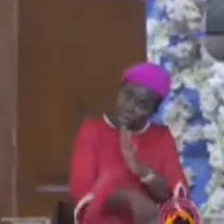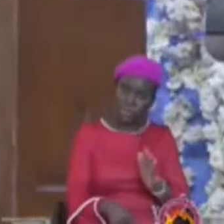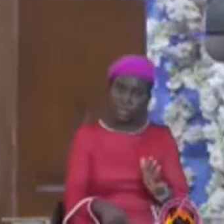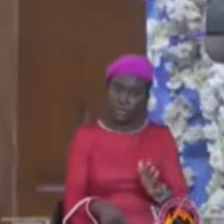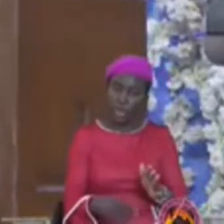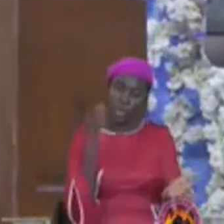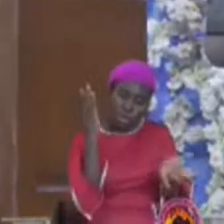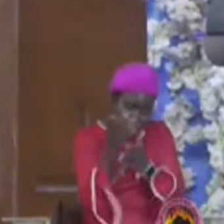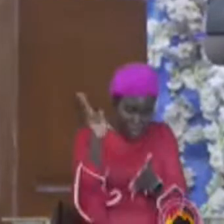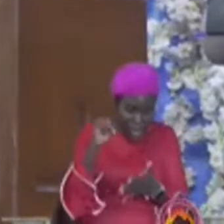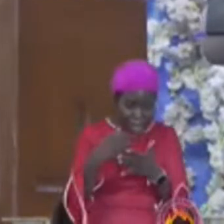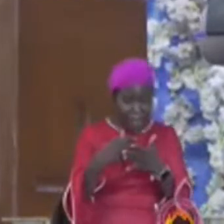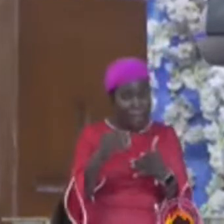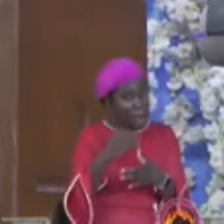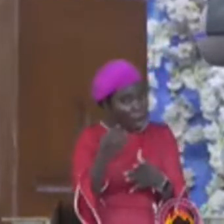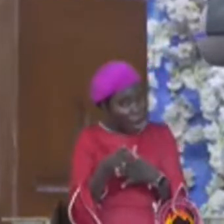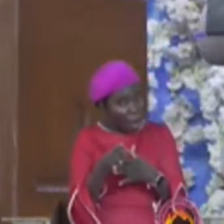stop.